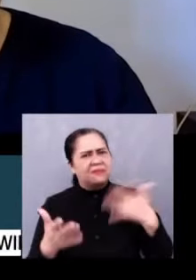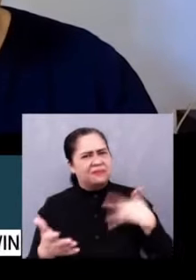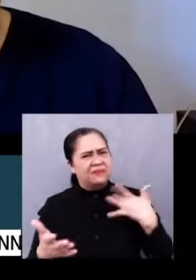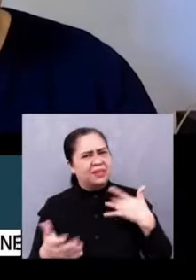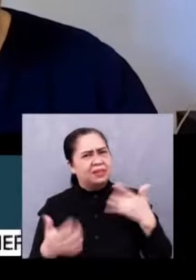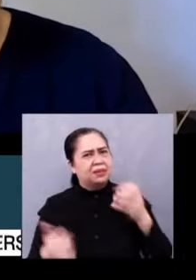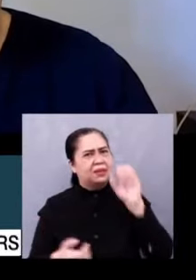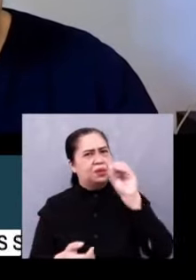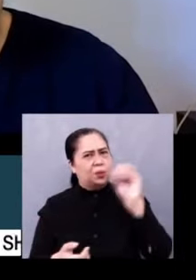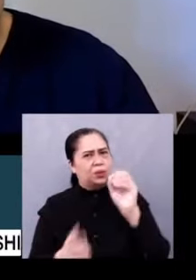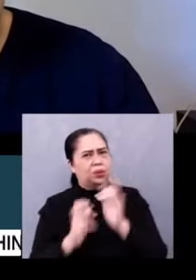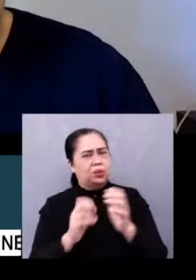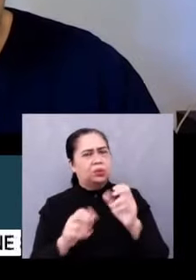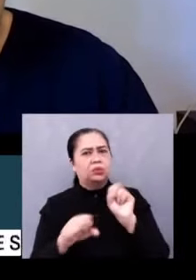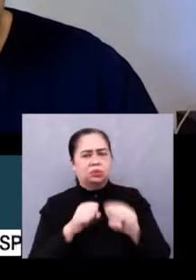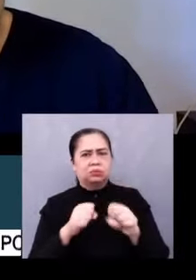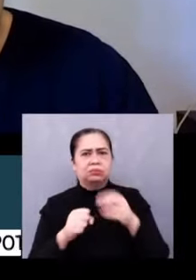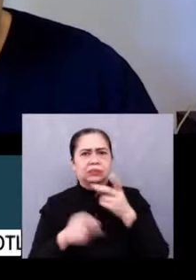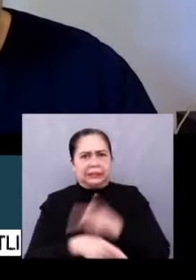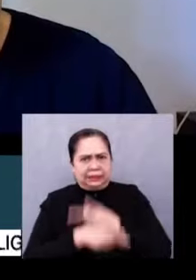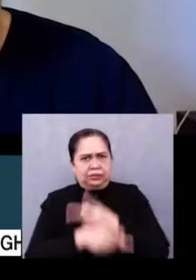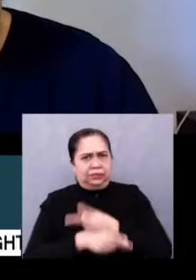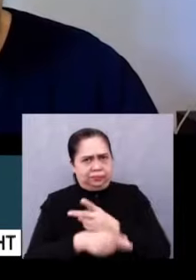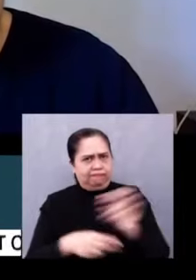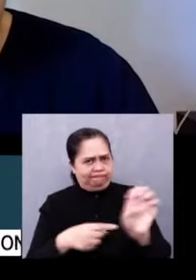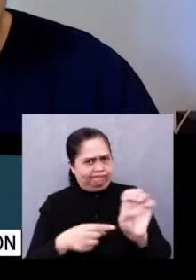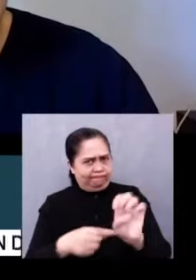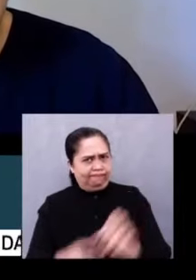should be extra careful.